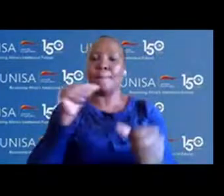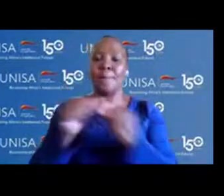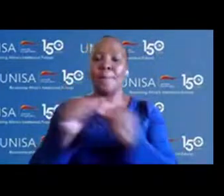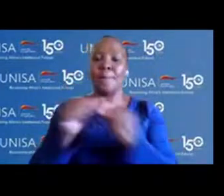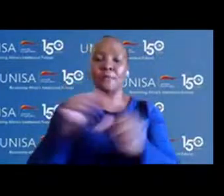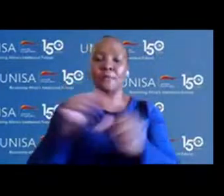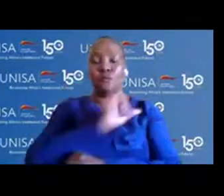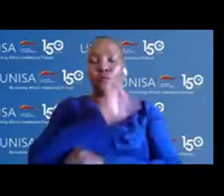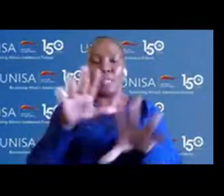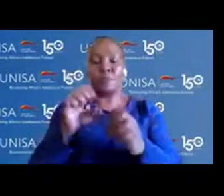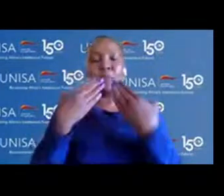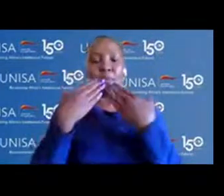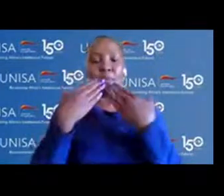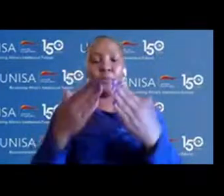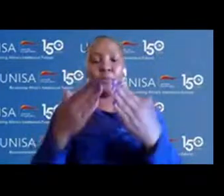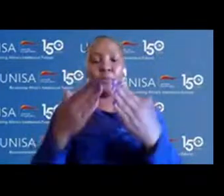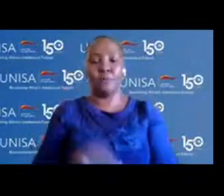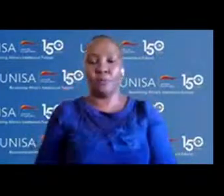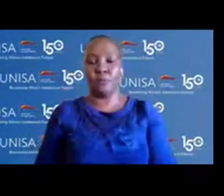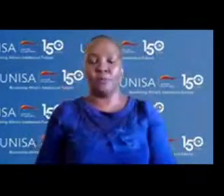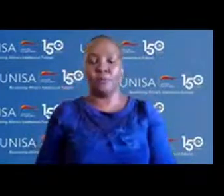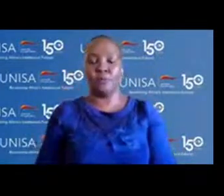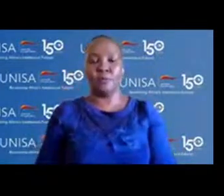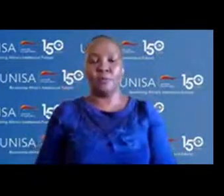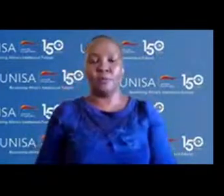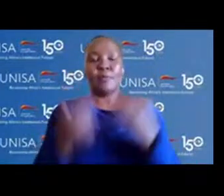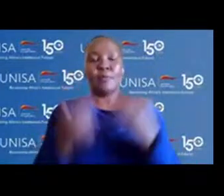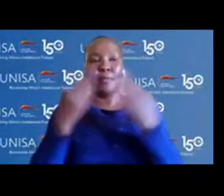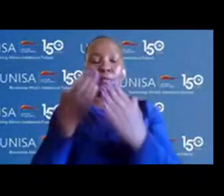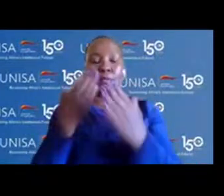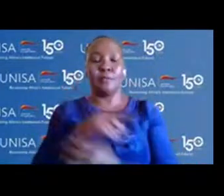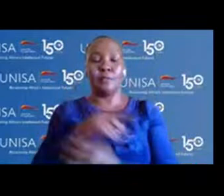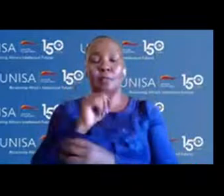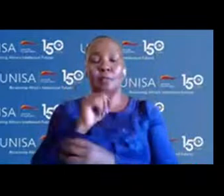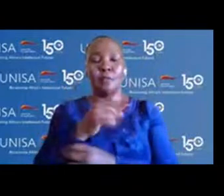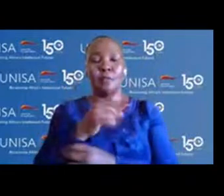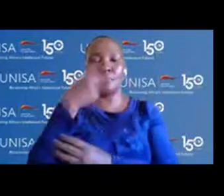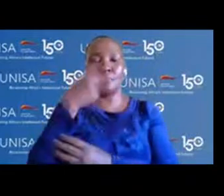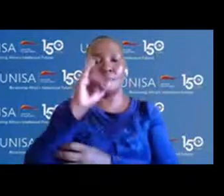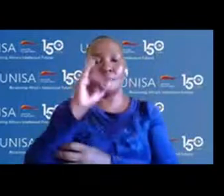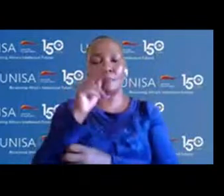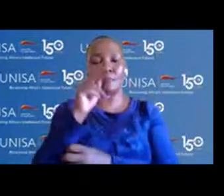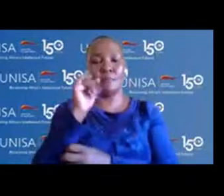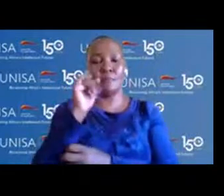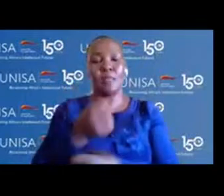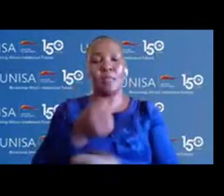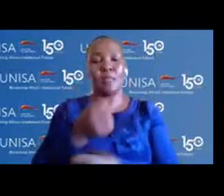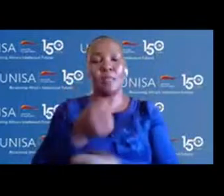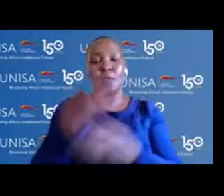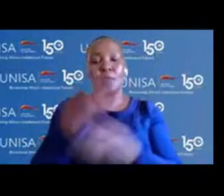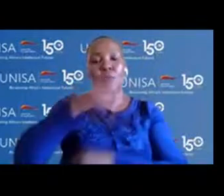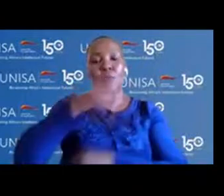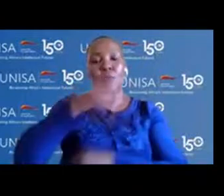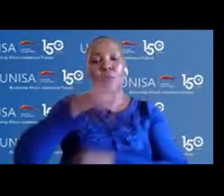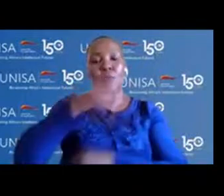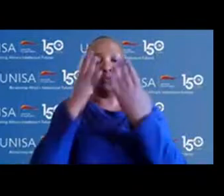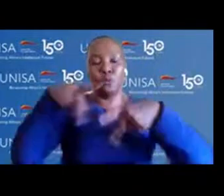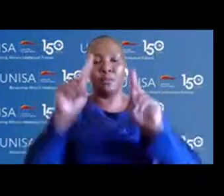Thank you. Thank you very much for that, Pintius, and for giving our students the opportunity to see